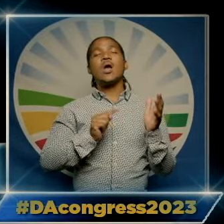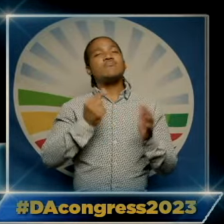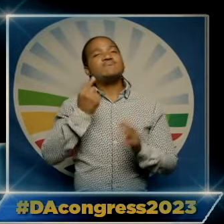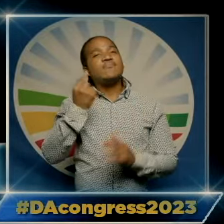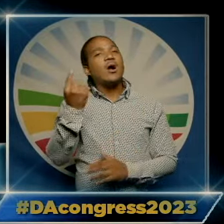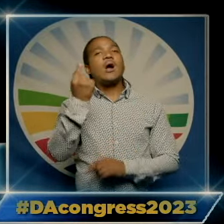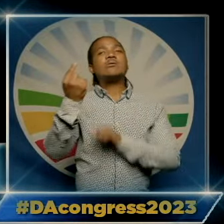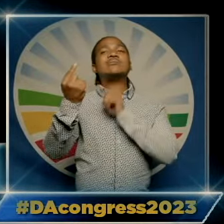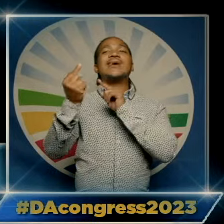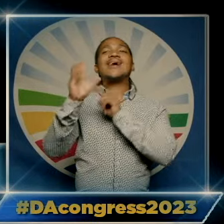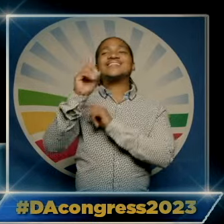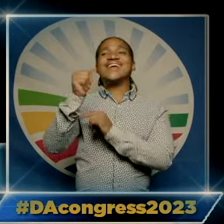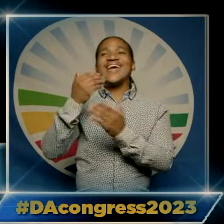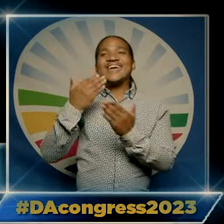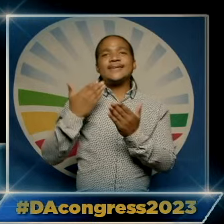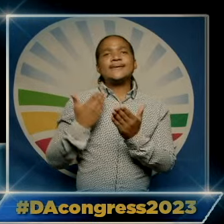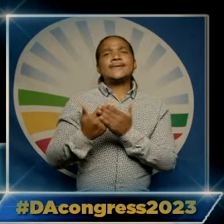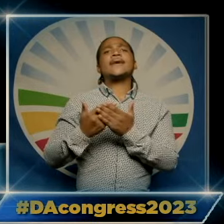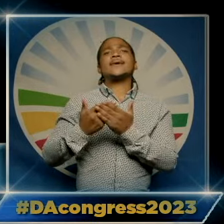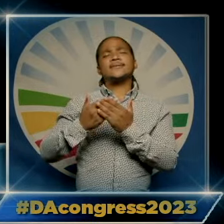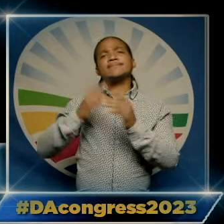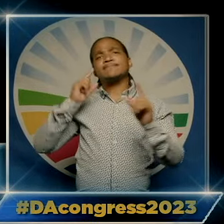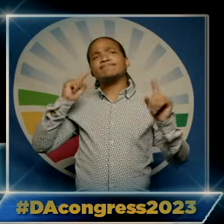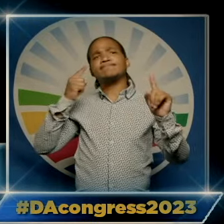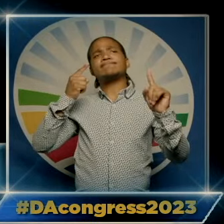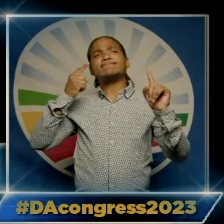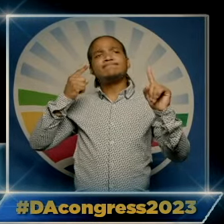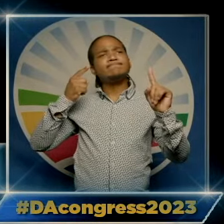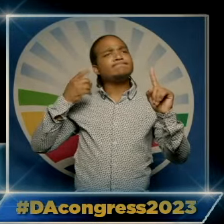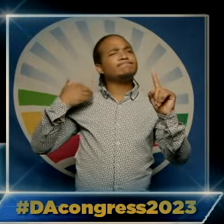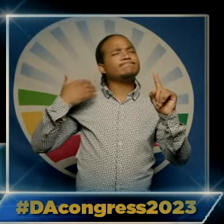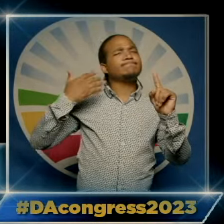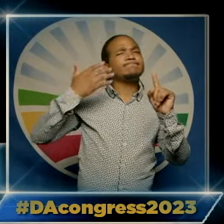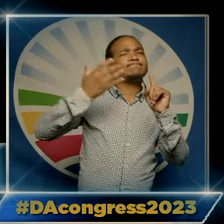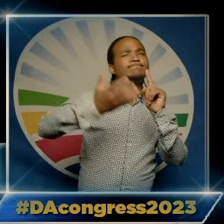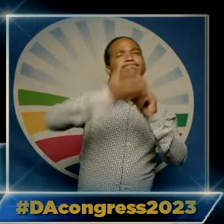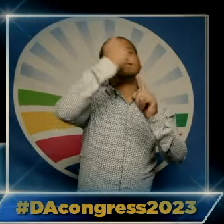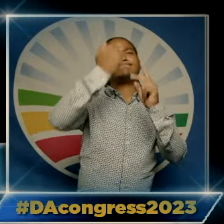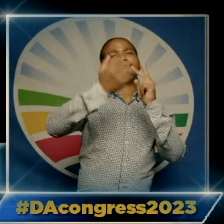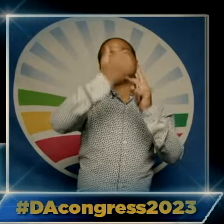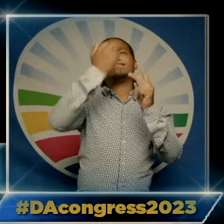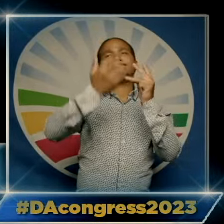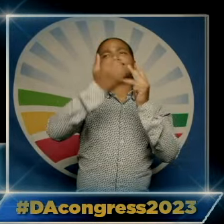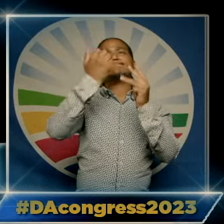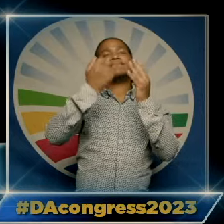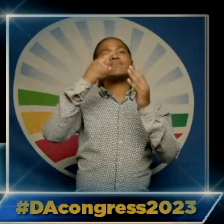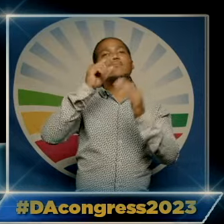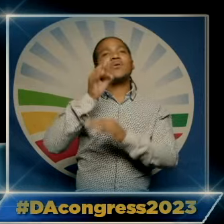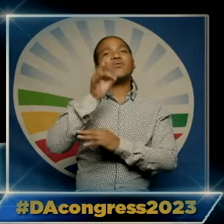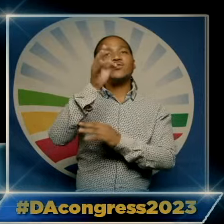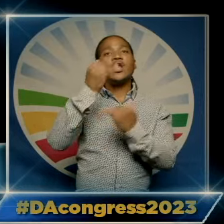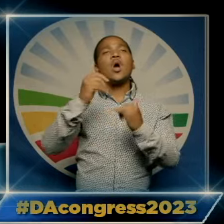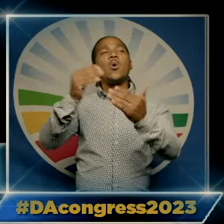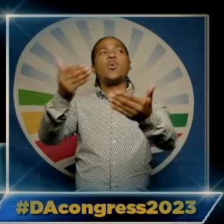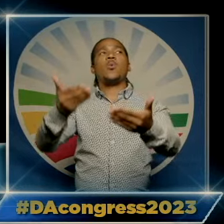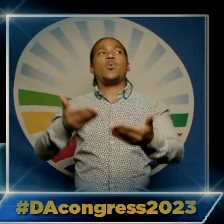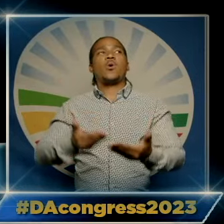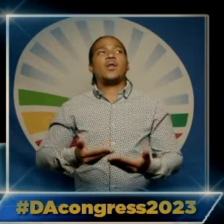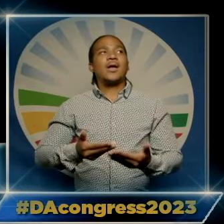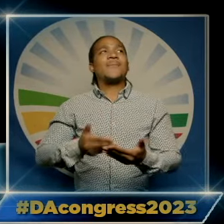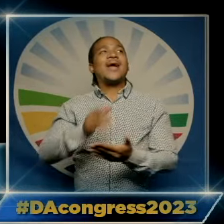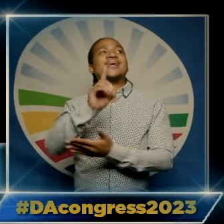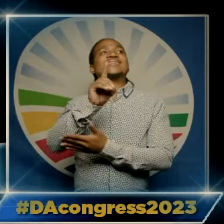is within striking distance of achieving this future. To chart our way toward it, please welcome to the stage